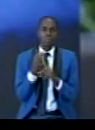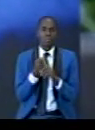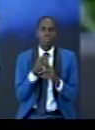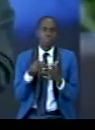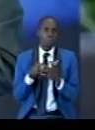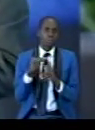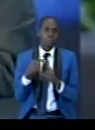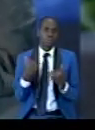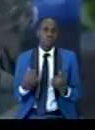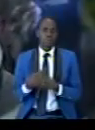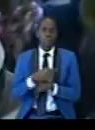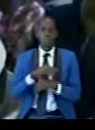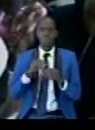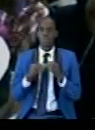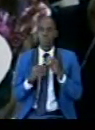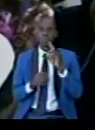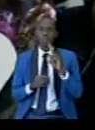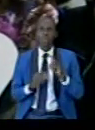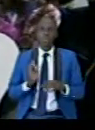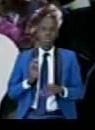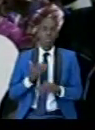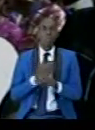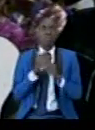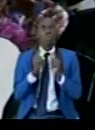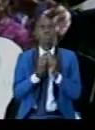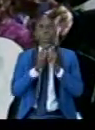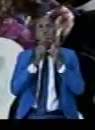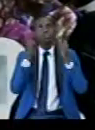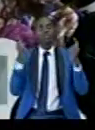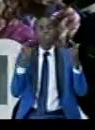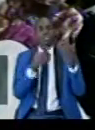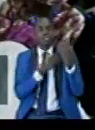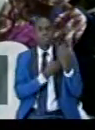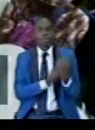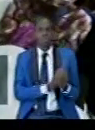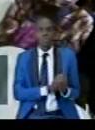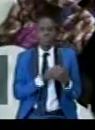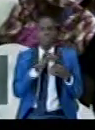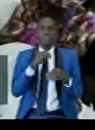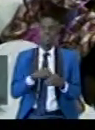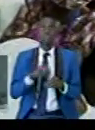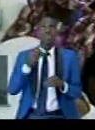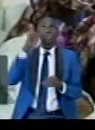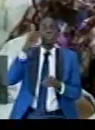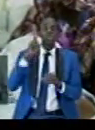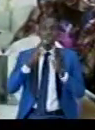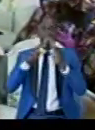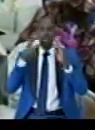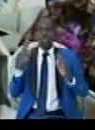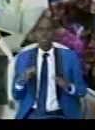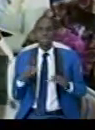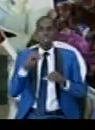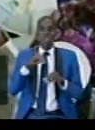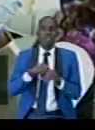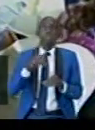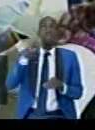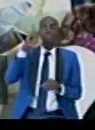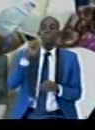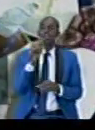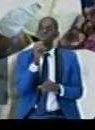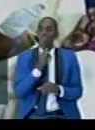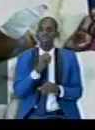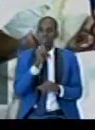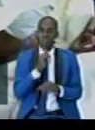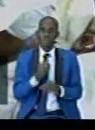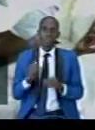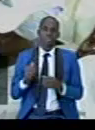Number one, our great confidence in his pavilion, in his secret habitation. We come